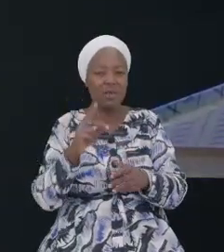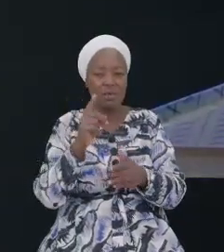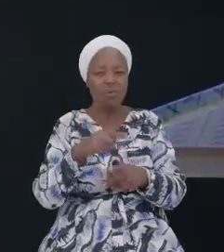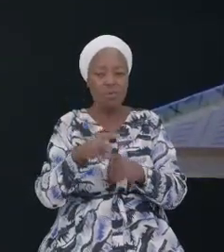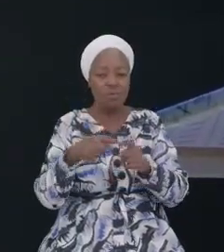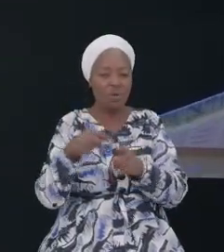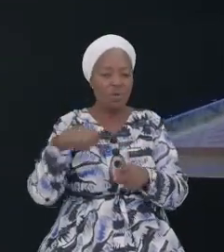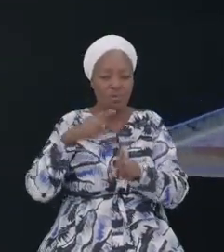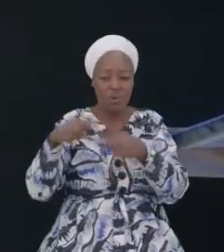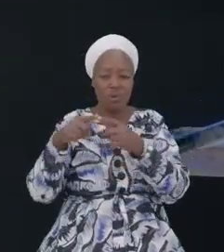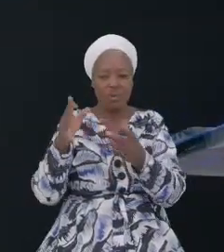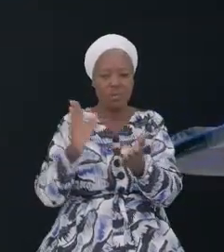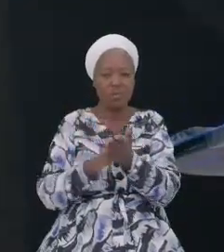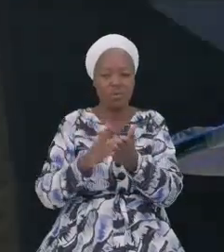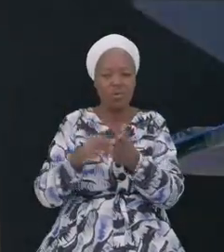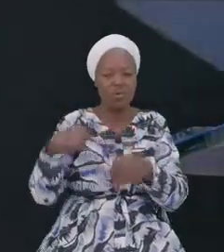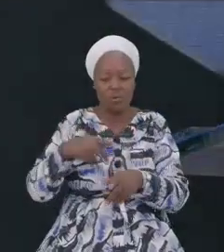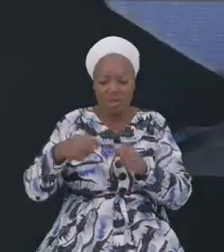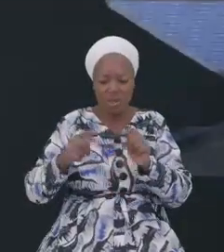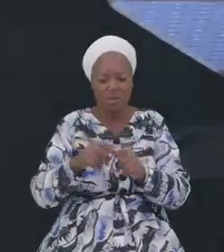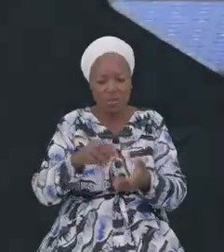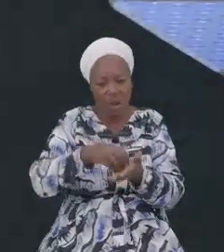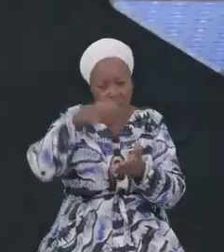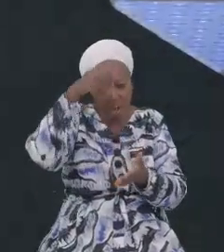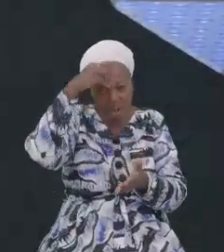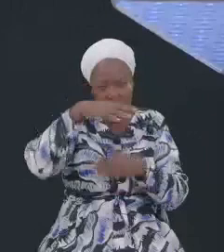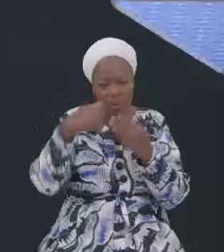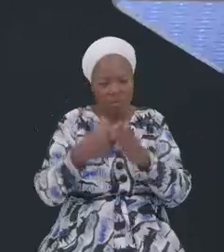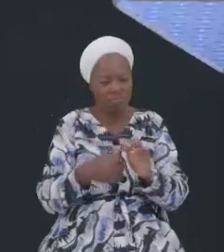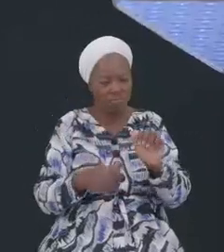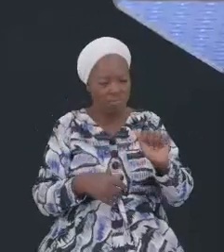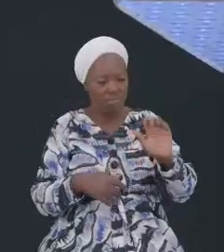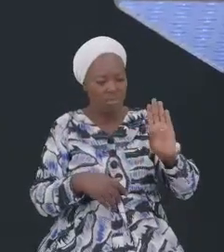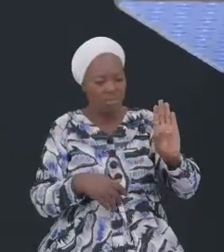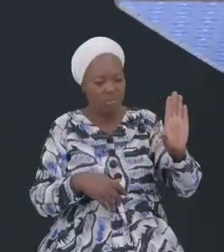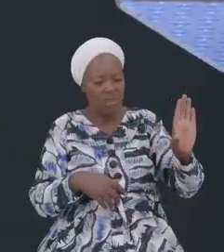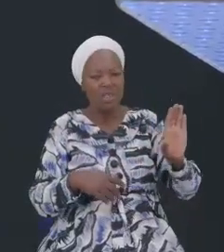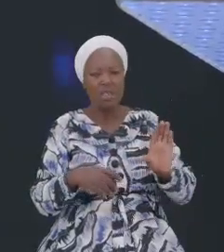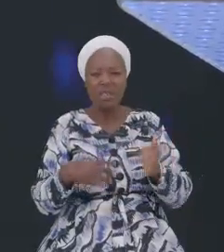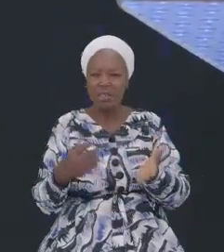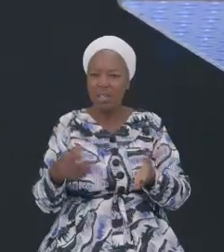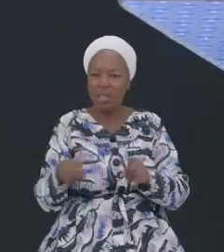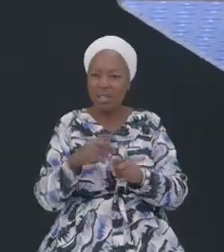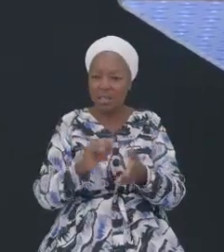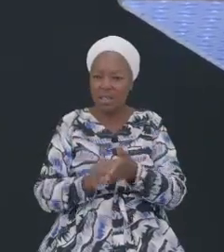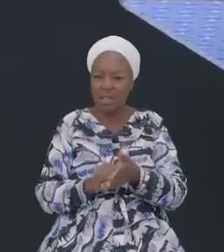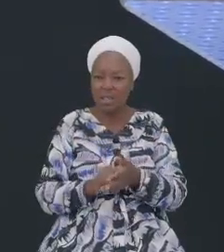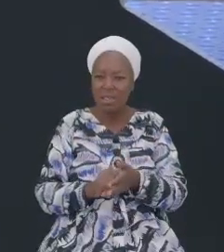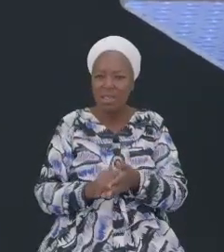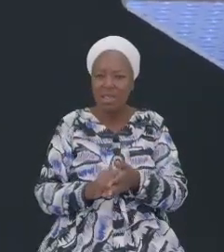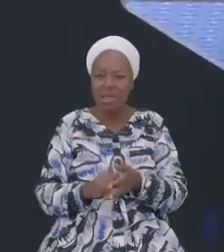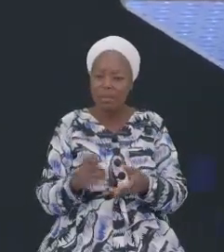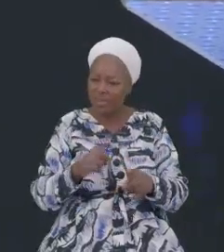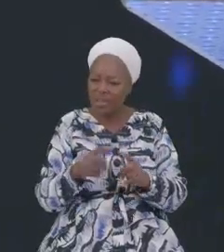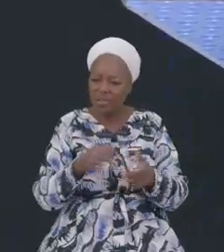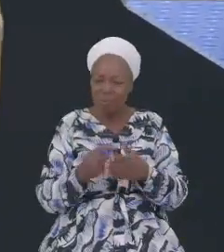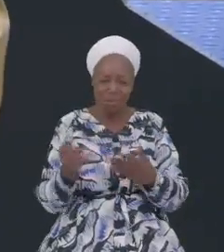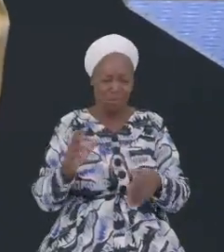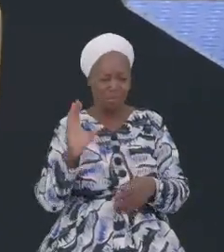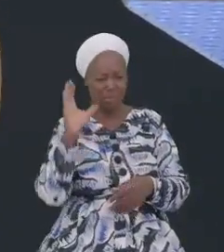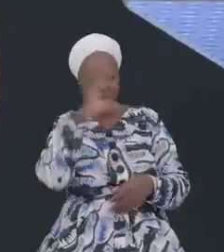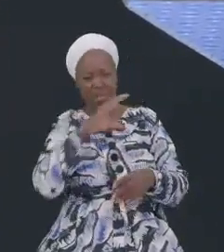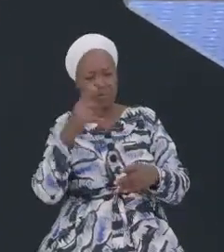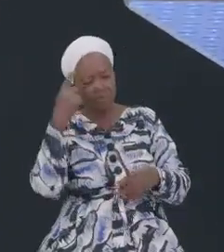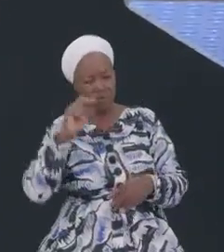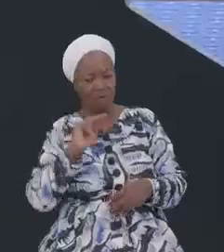school. We tried to learn the alphabet. They were strange, but we still kept on until we